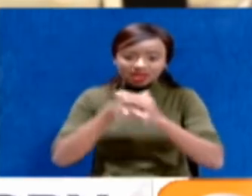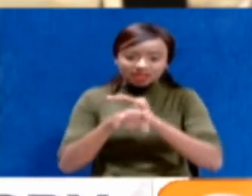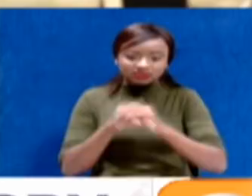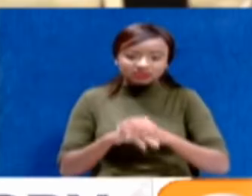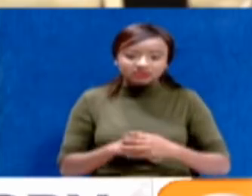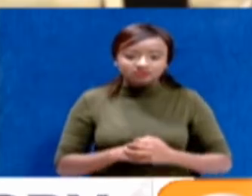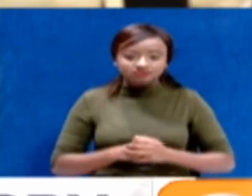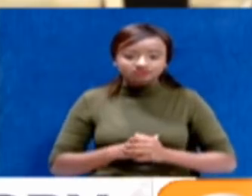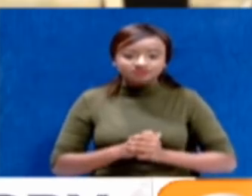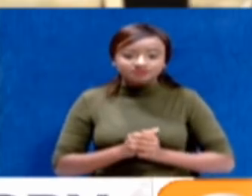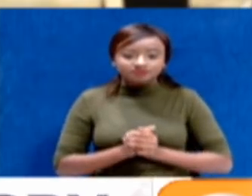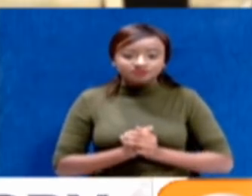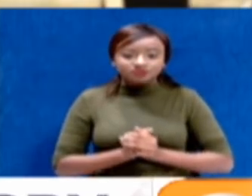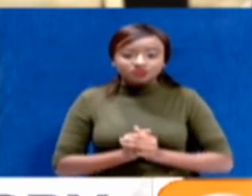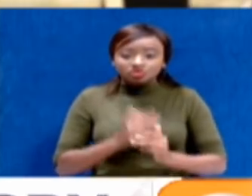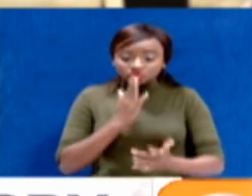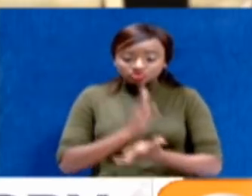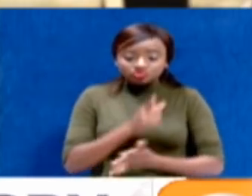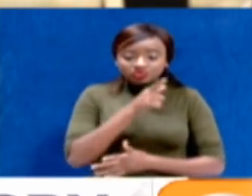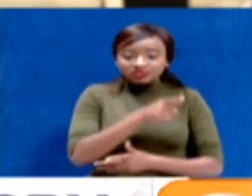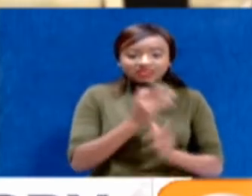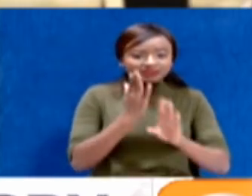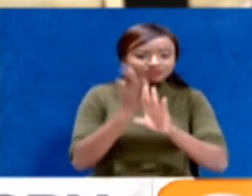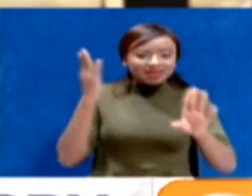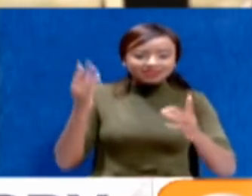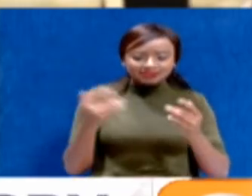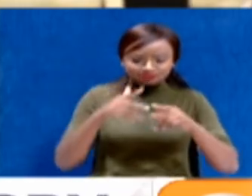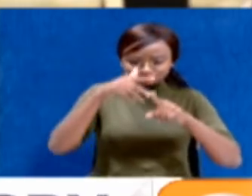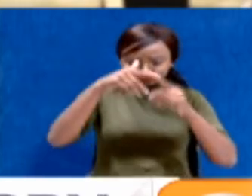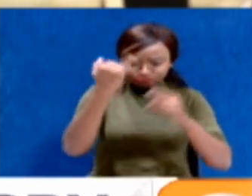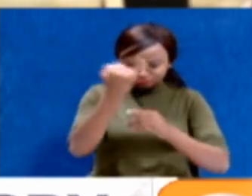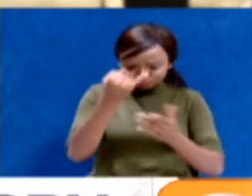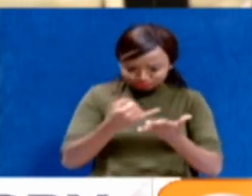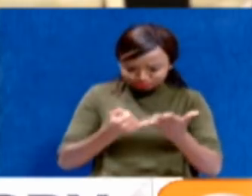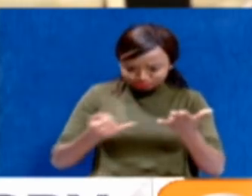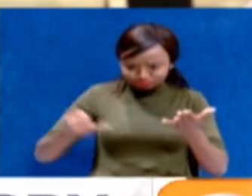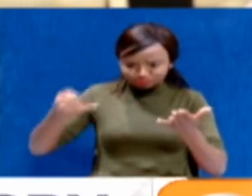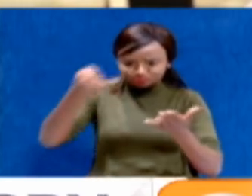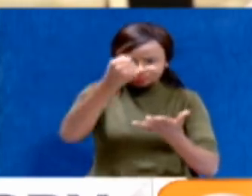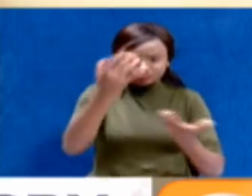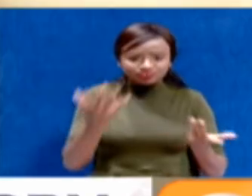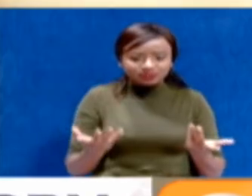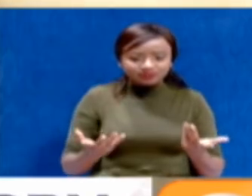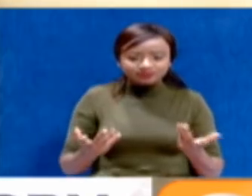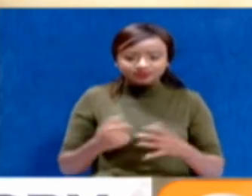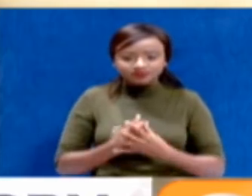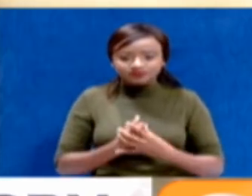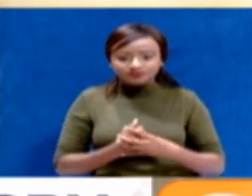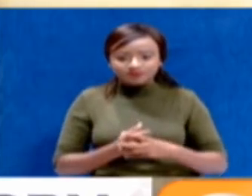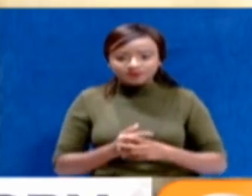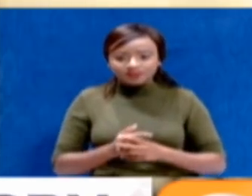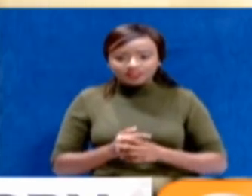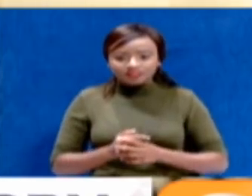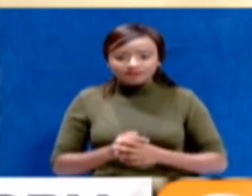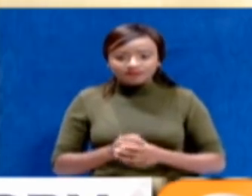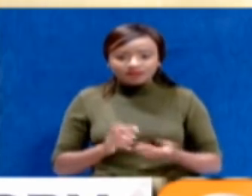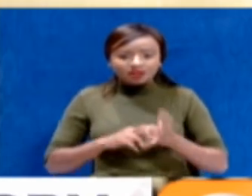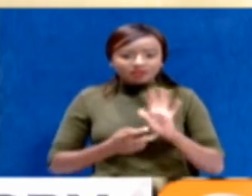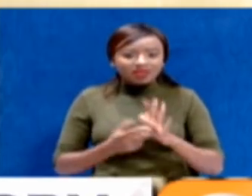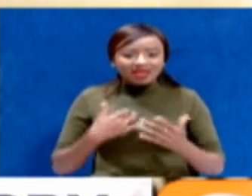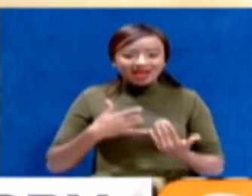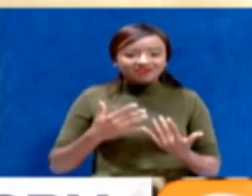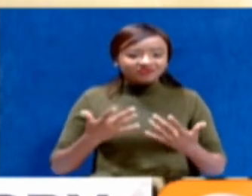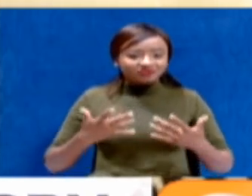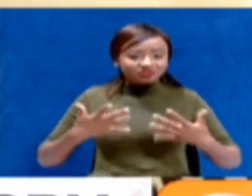The way the bus has been designed is on a very light structure, and it's not going to be having live load on it when it's